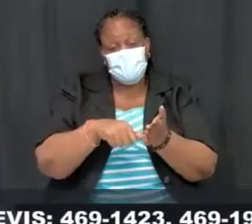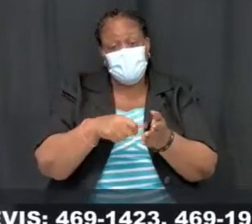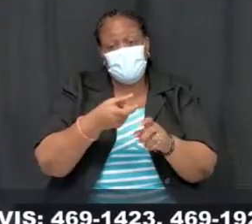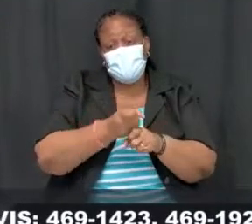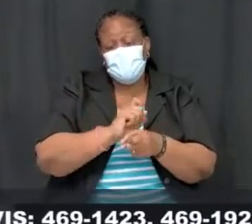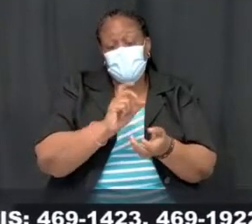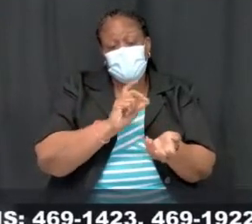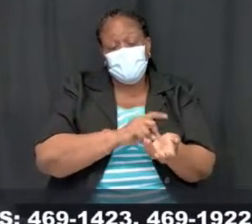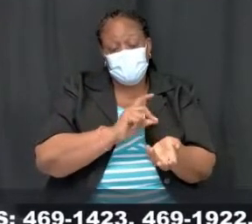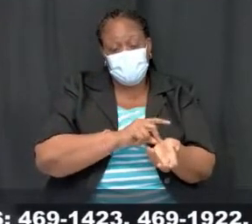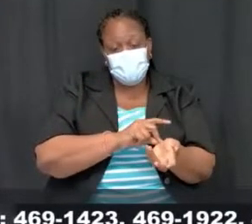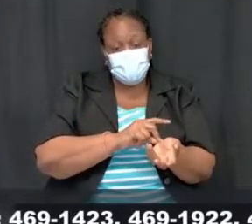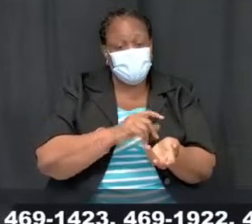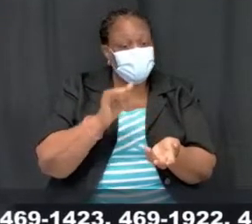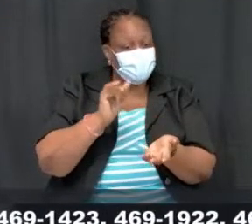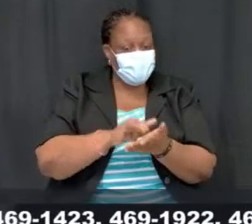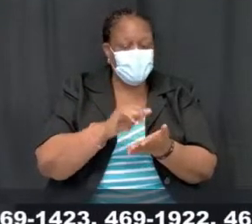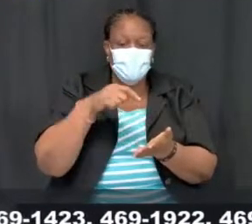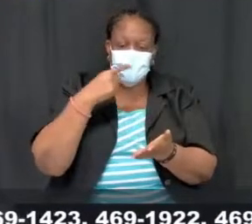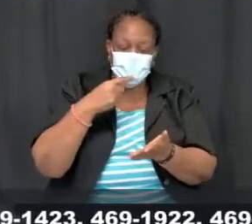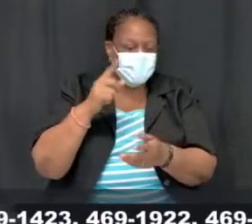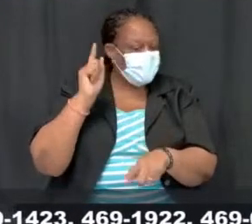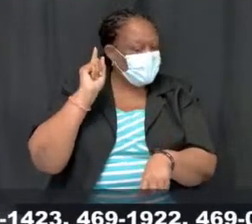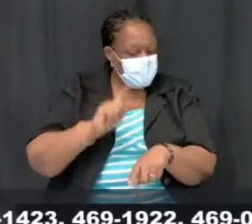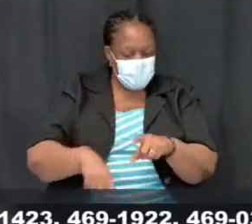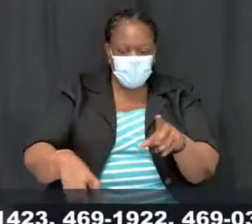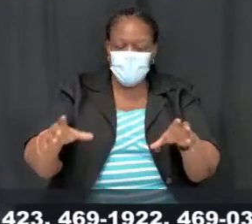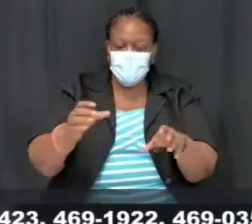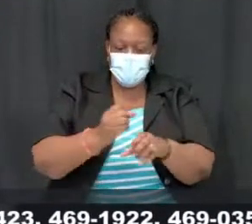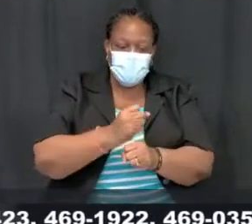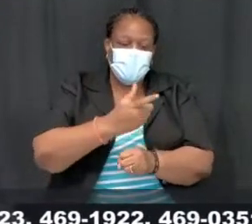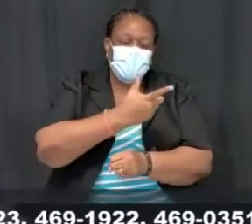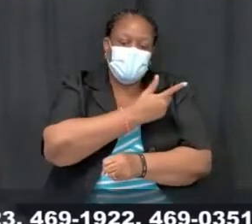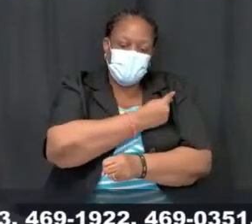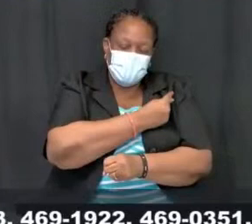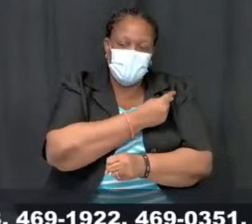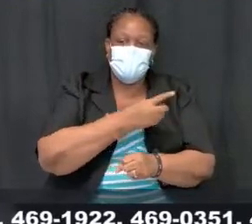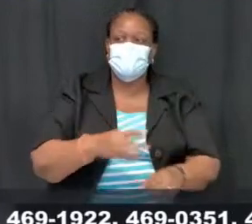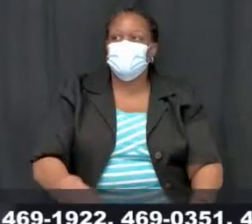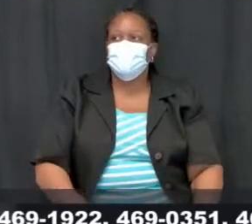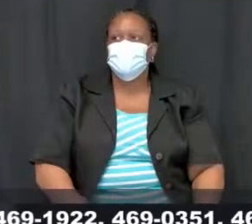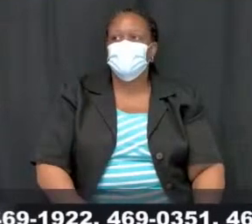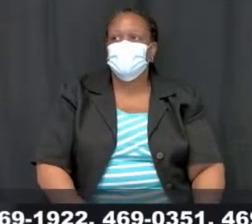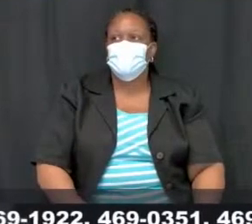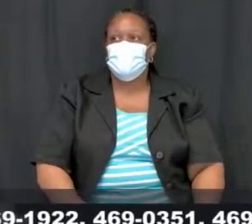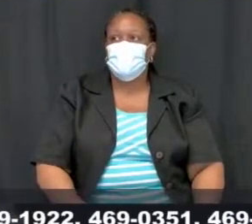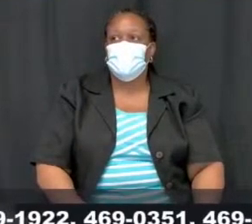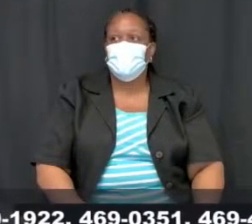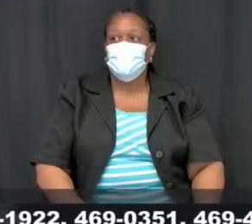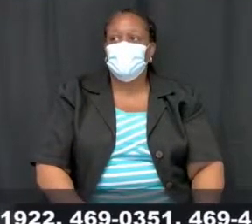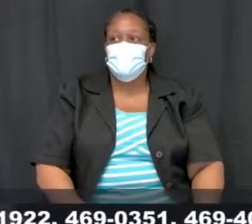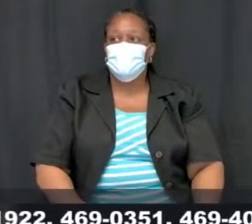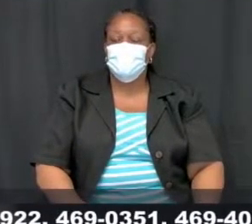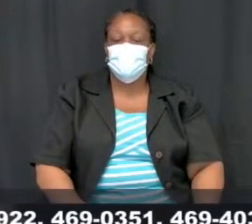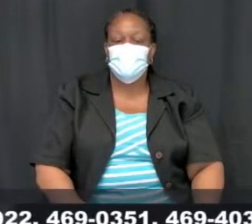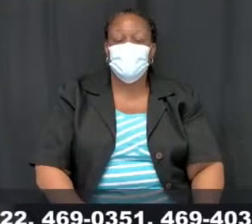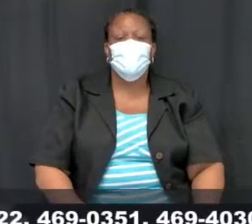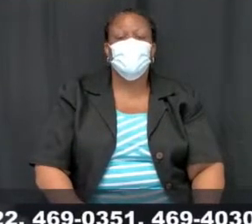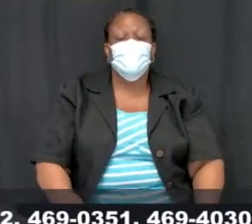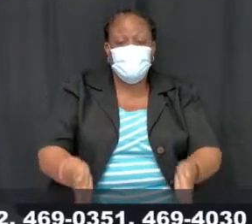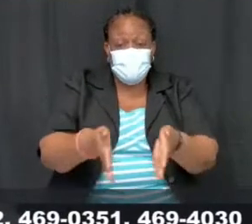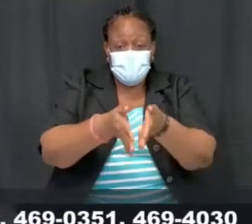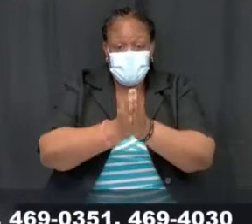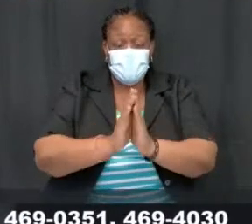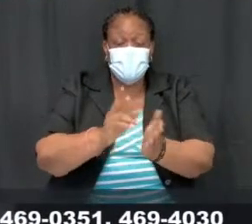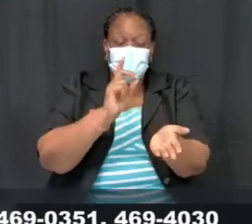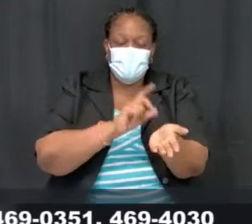with the Ministry of Health. I want to ask the doctors out there, though, that they need to exercise sound judgment when